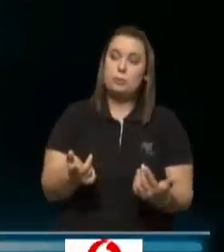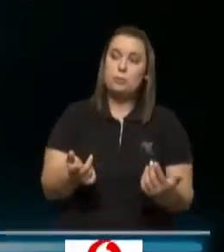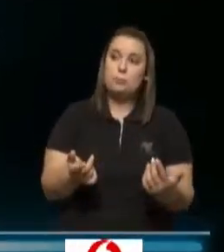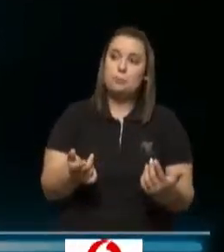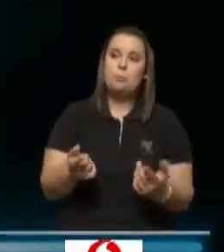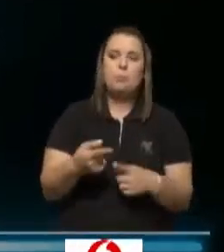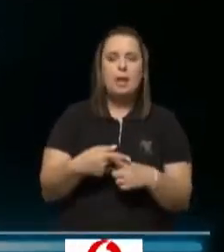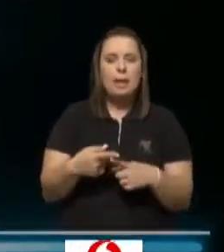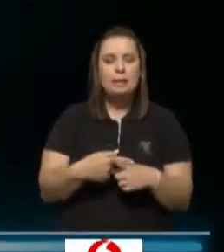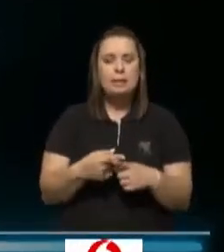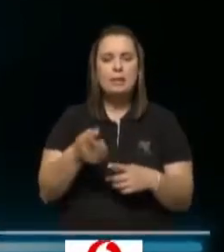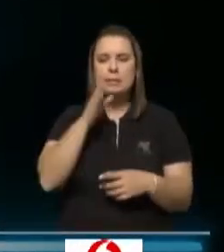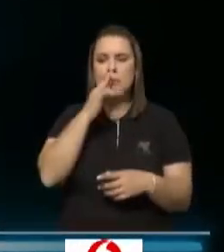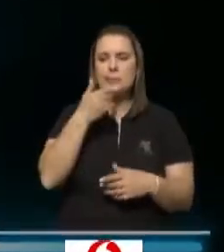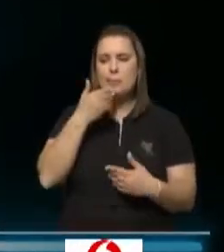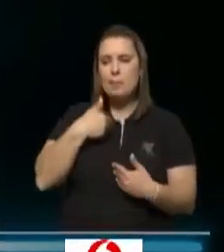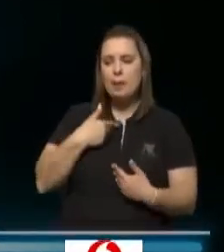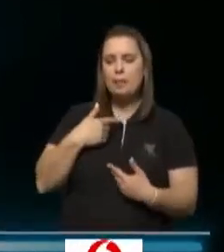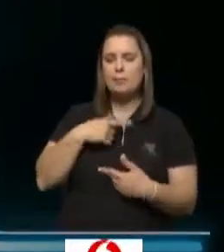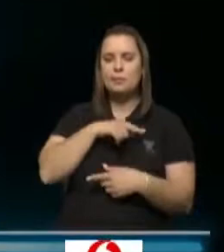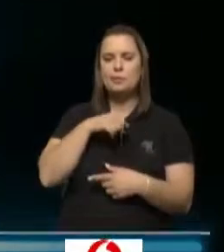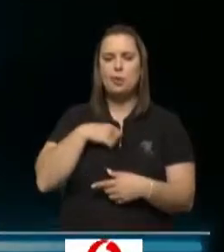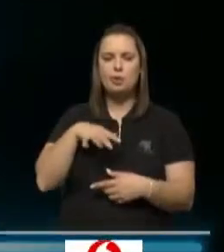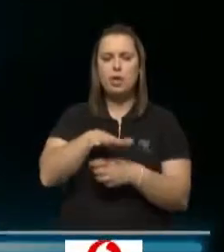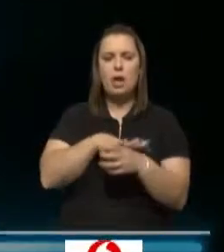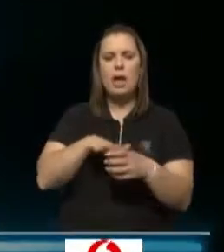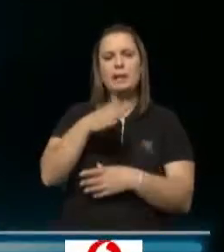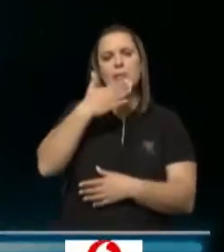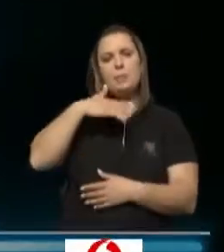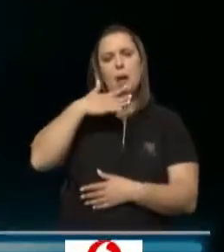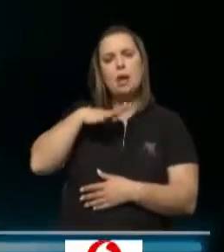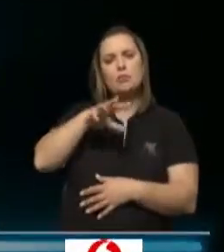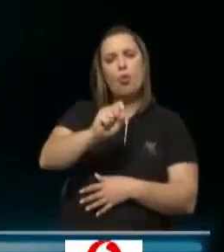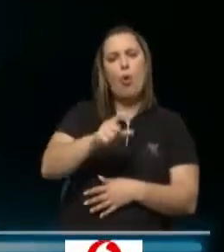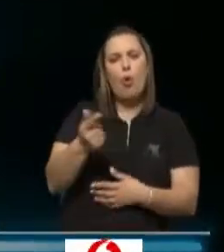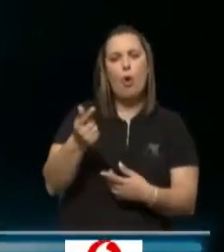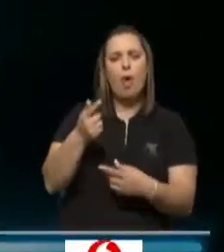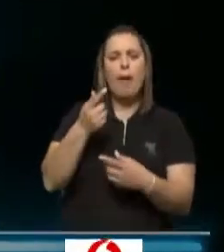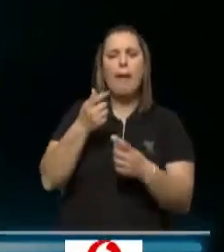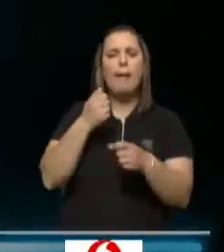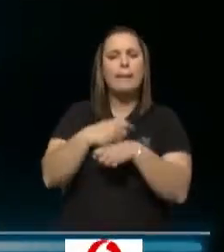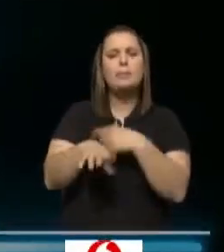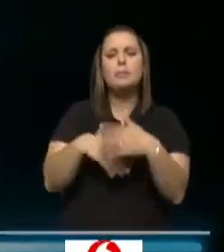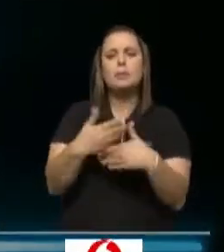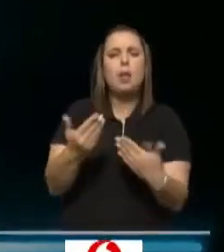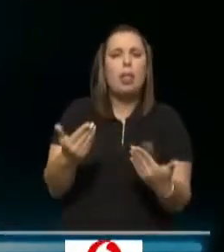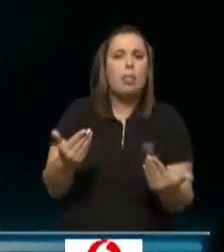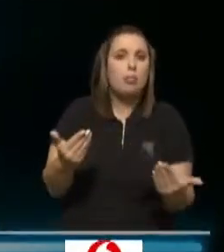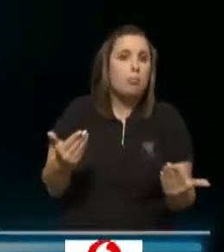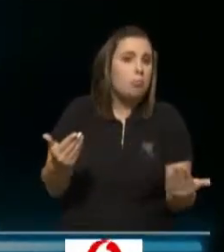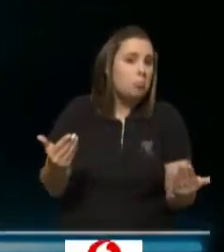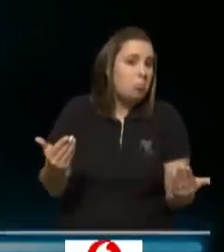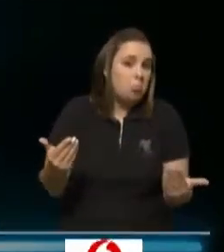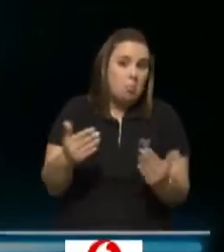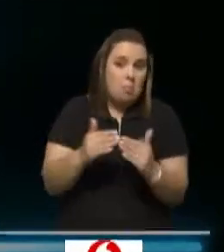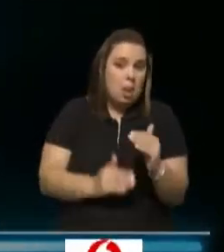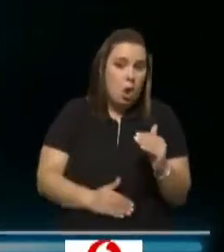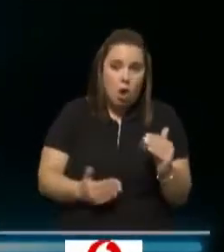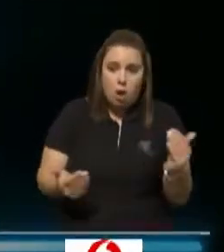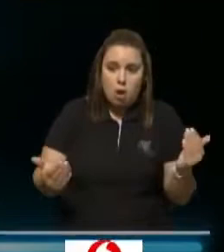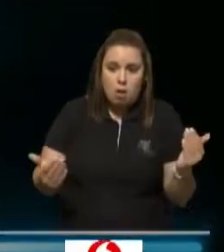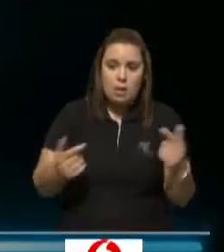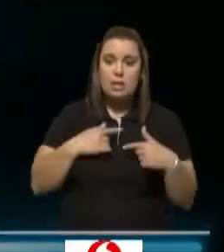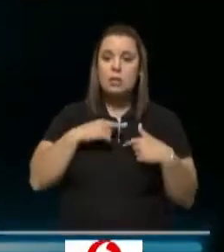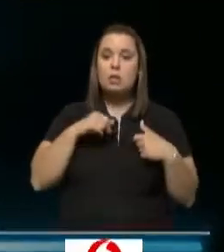So that is why it's interesting, for example, when we are asked to cover these these white areas with profitability,